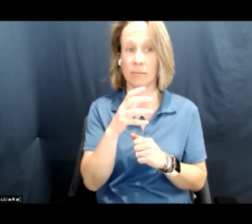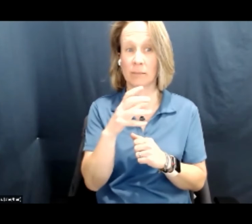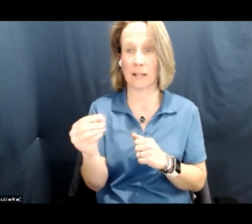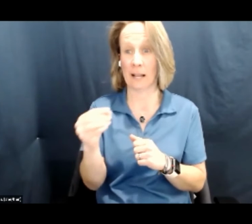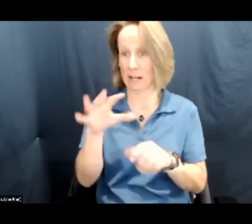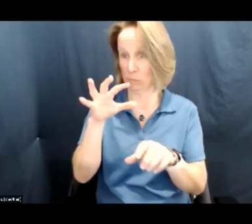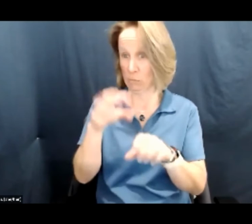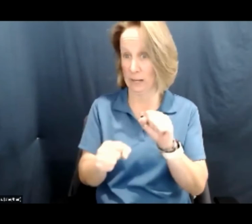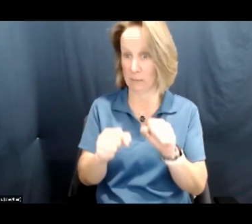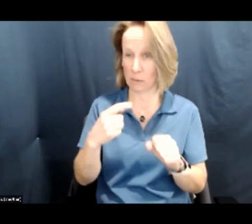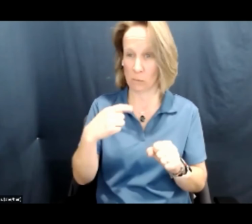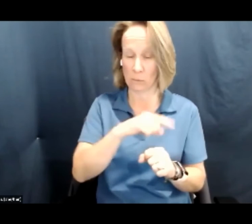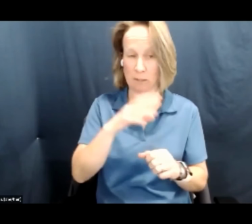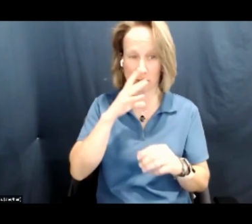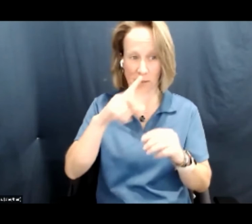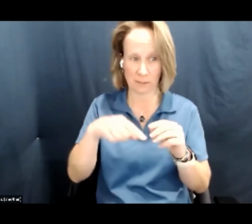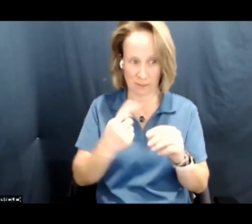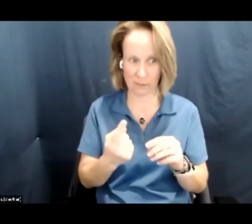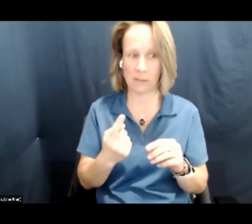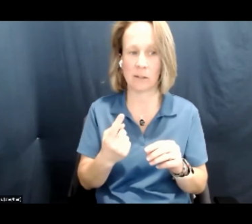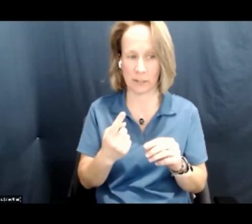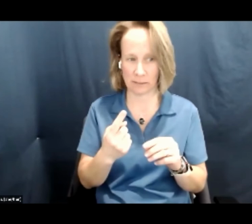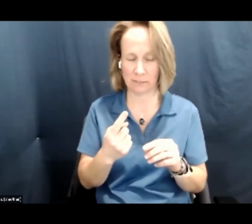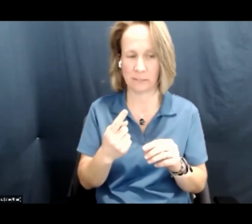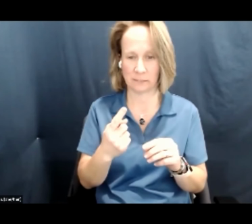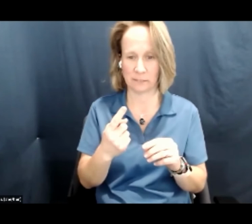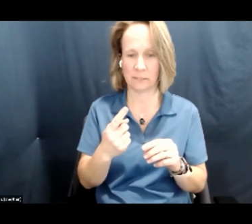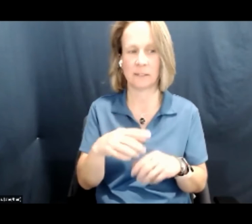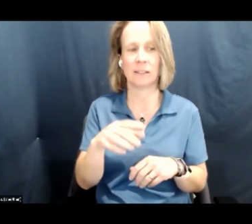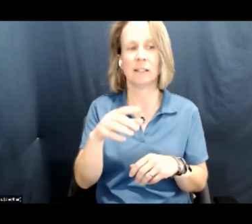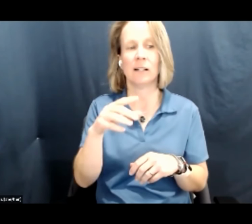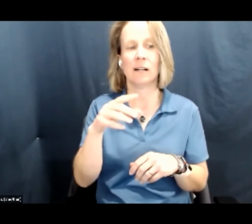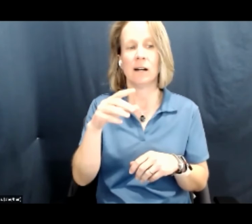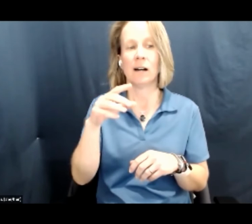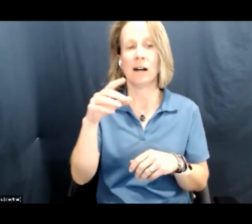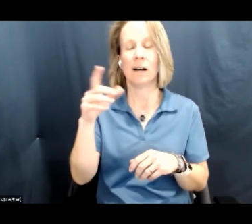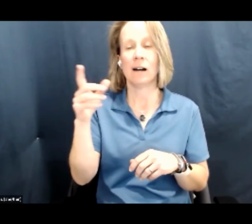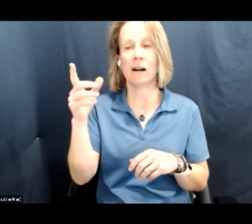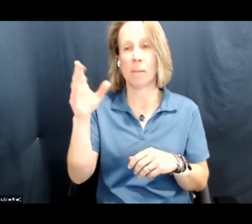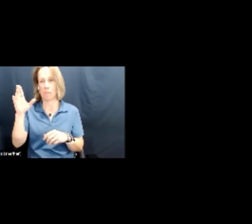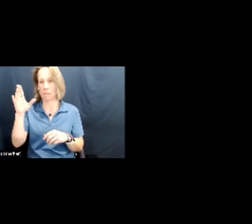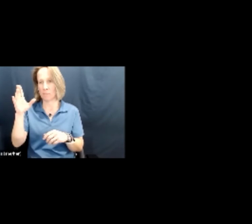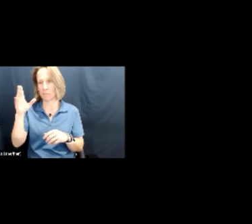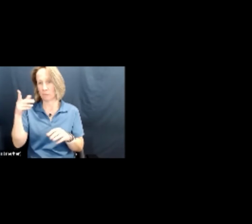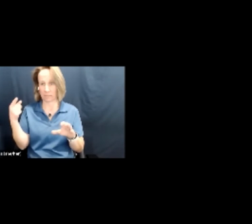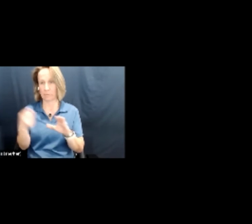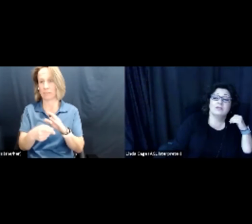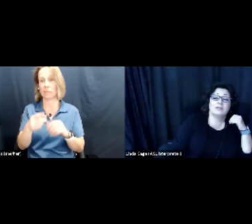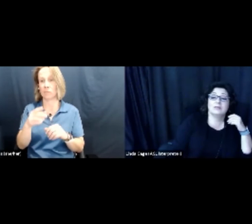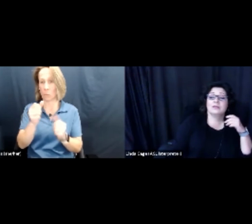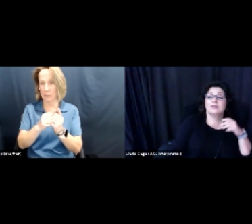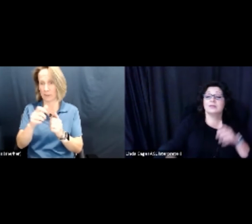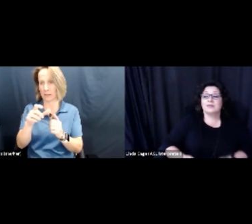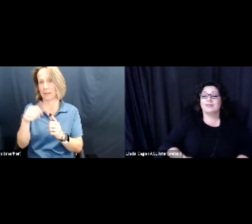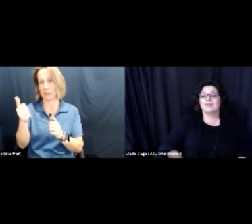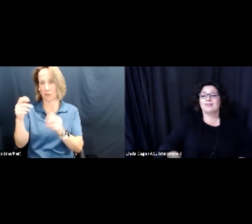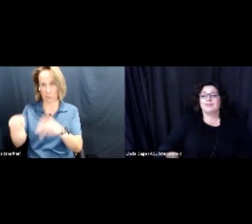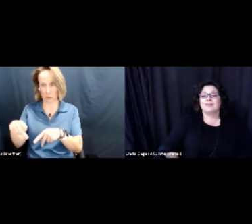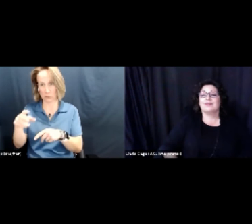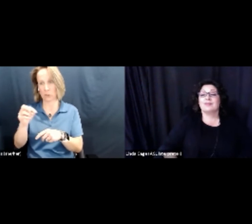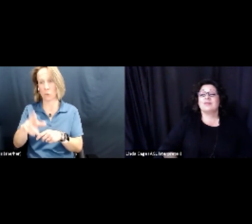someone's body is penetrated by another person or an object. We also talk about